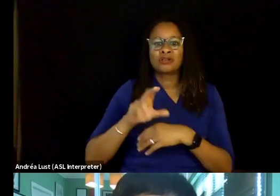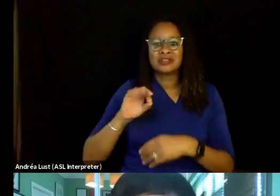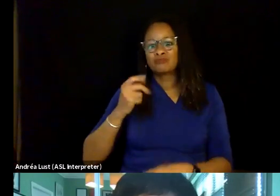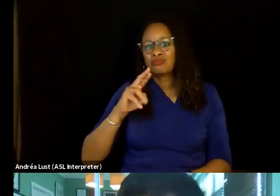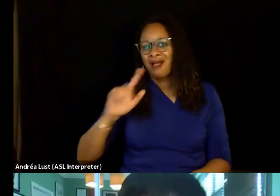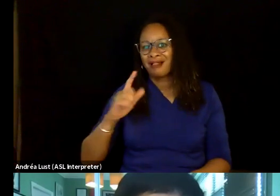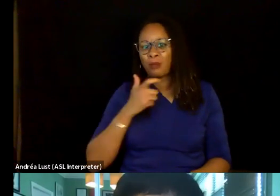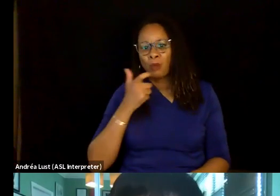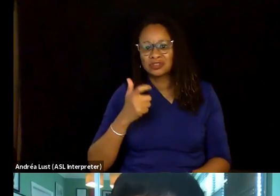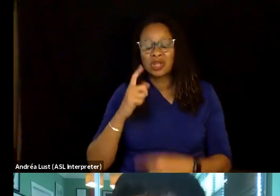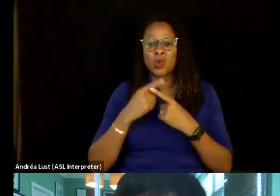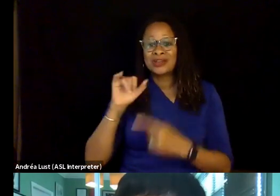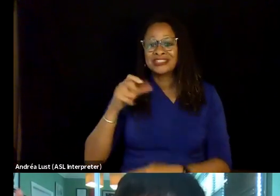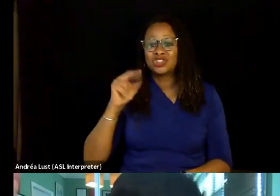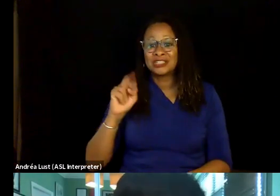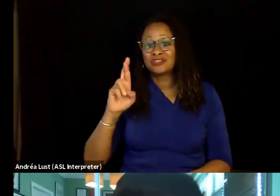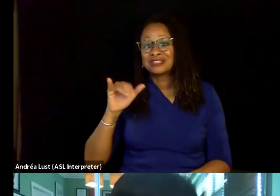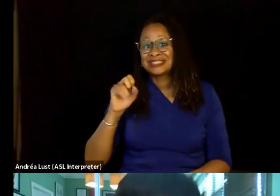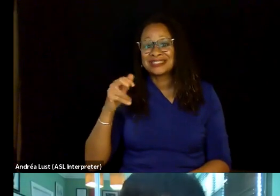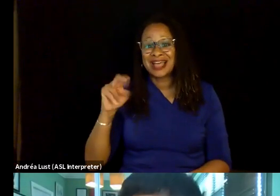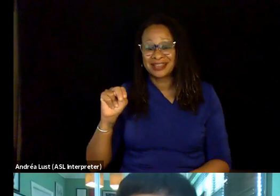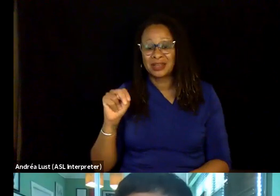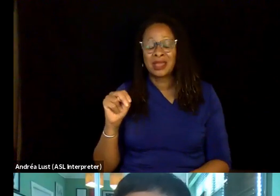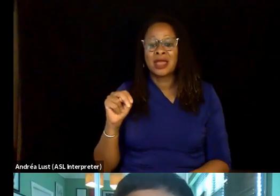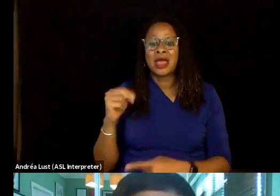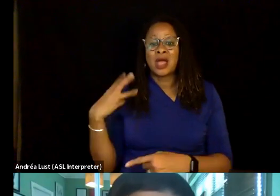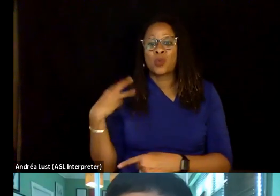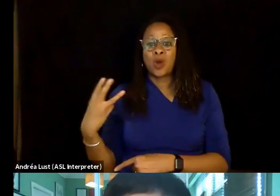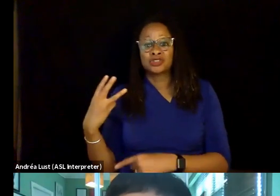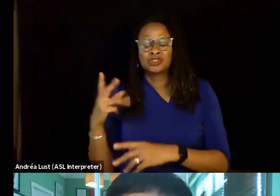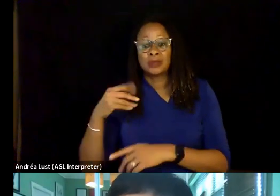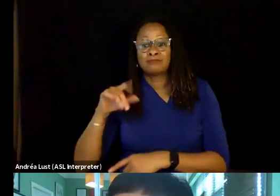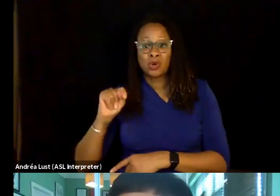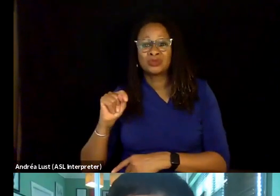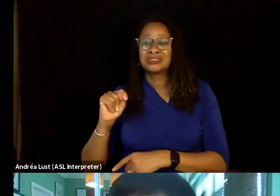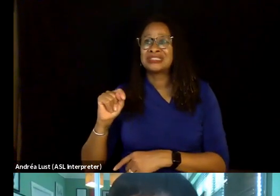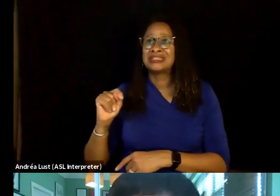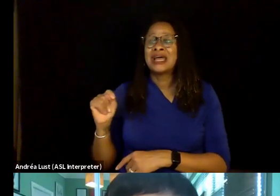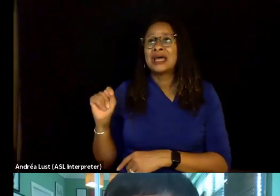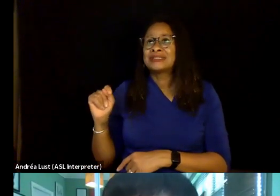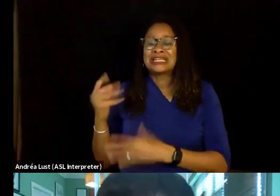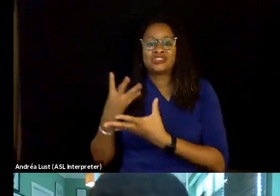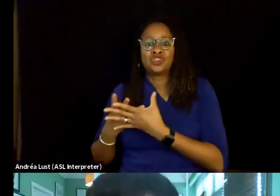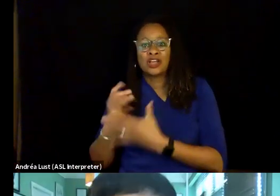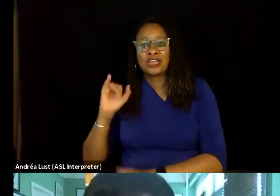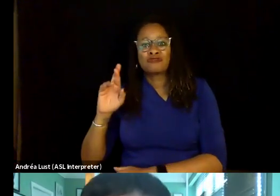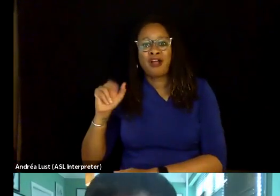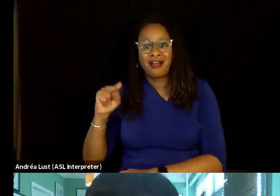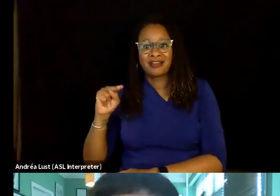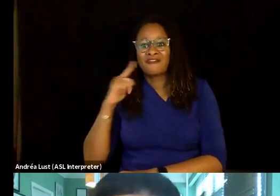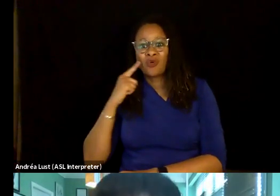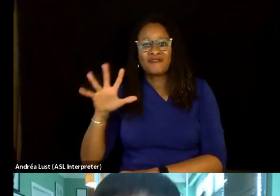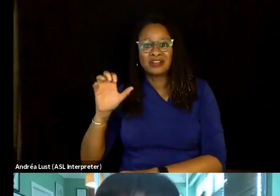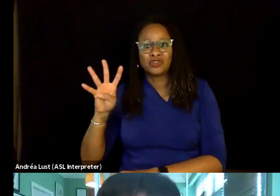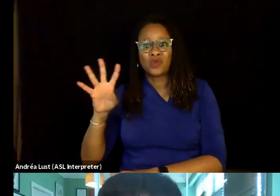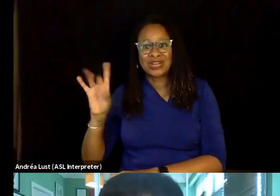when Jason Rezaian from the Washington Post, who had been jailed in Iran for 548 days. And I remember that because his book,